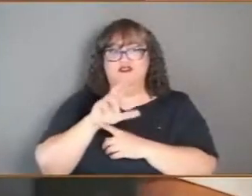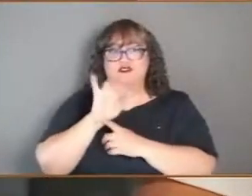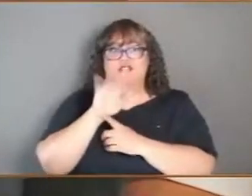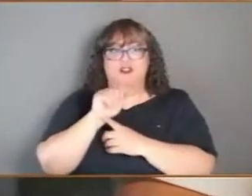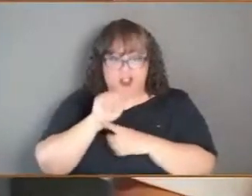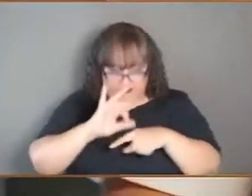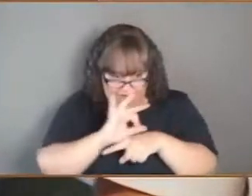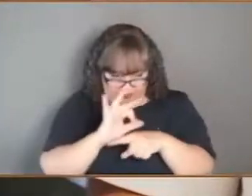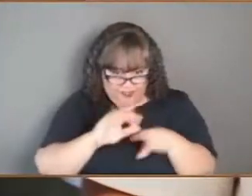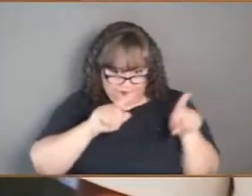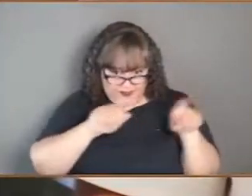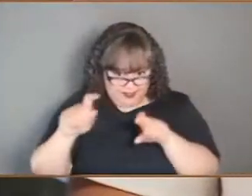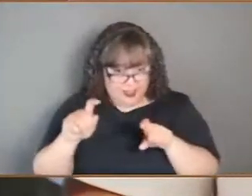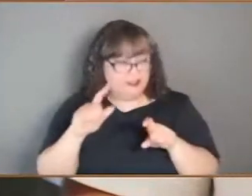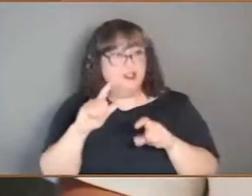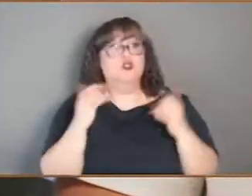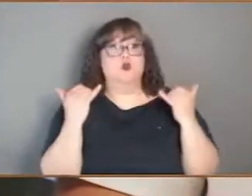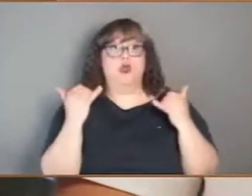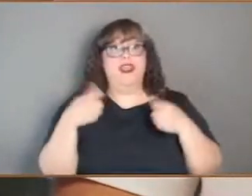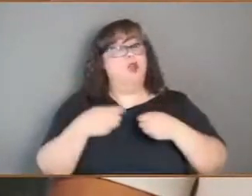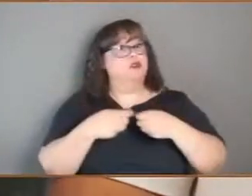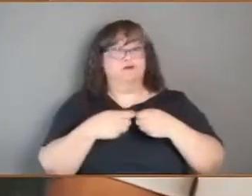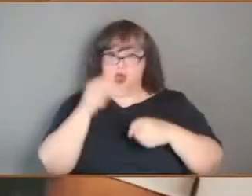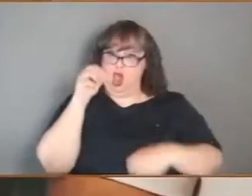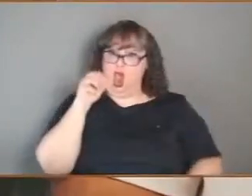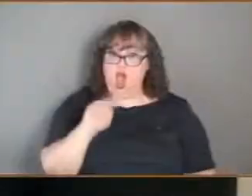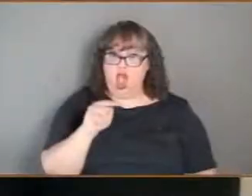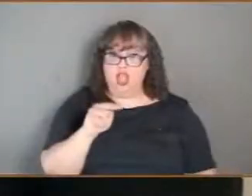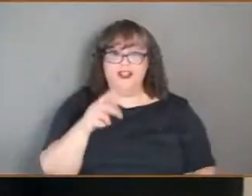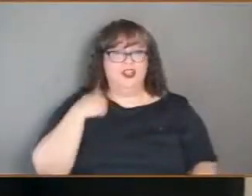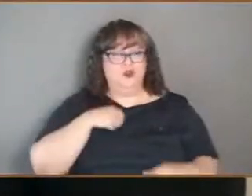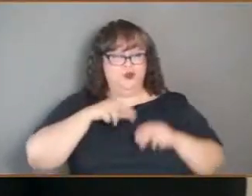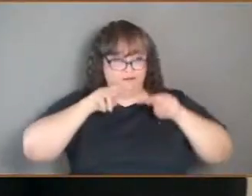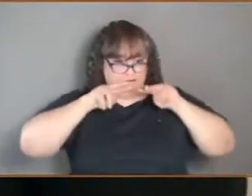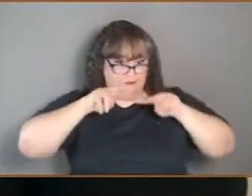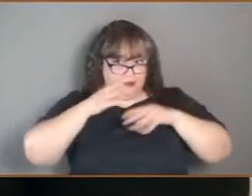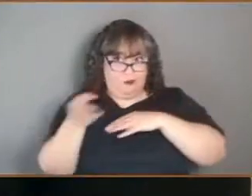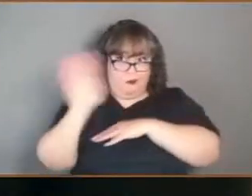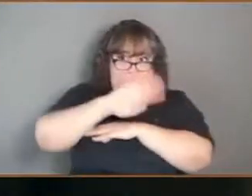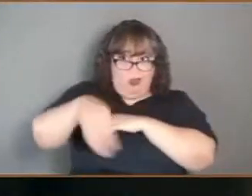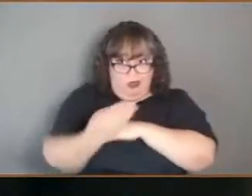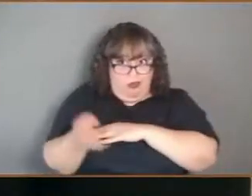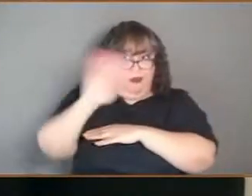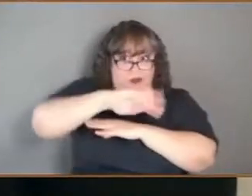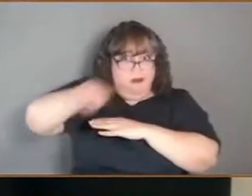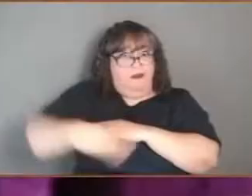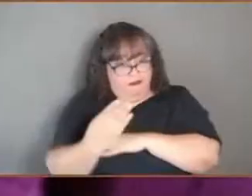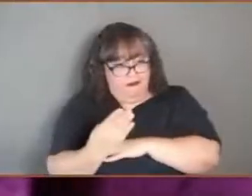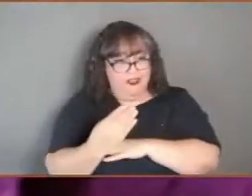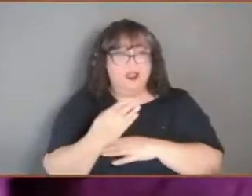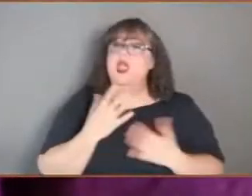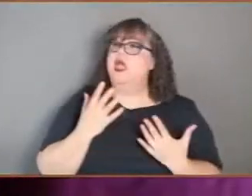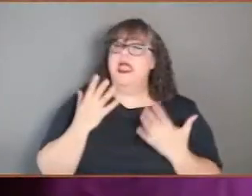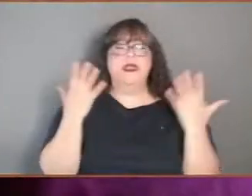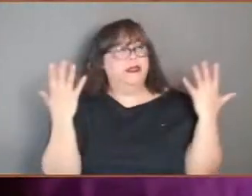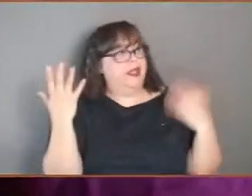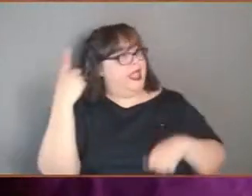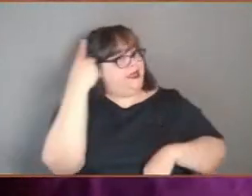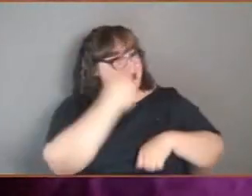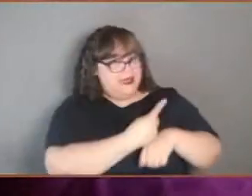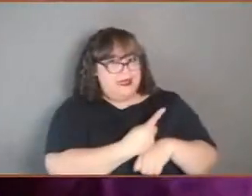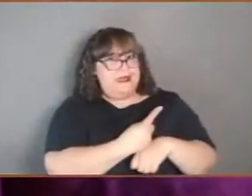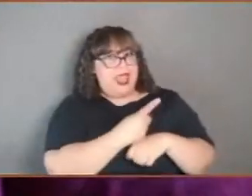it state of health 24/7 through launch. And then what is it going to be like the day of the launch as well, kind of getting the spacecraft